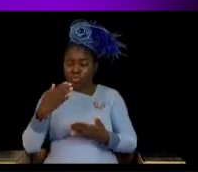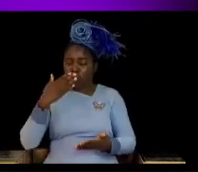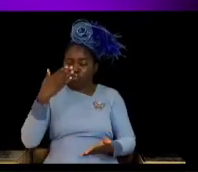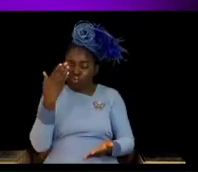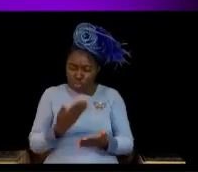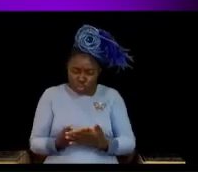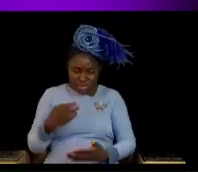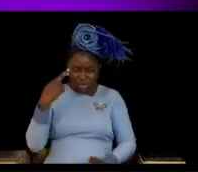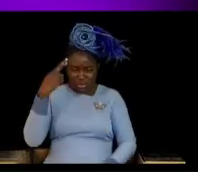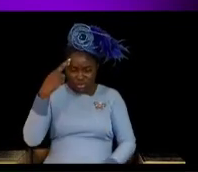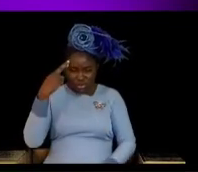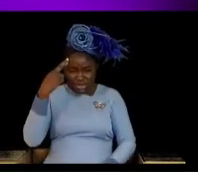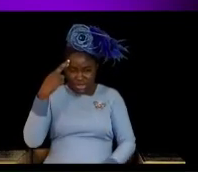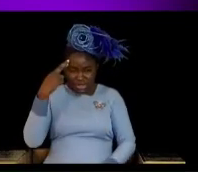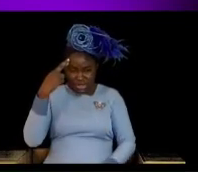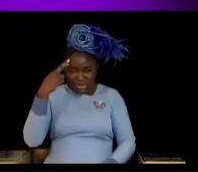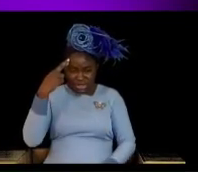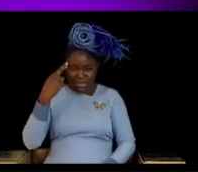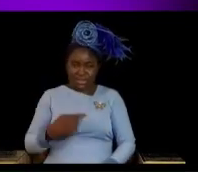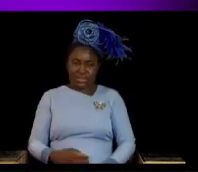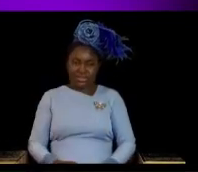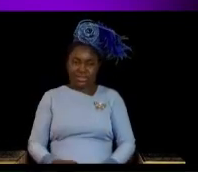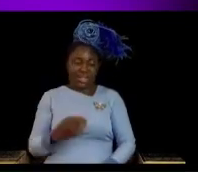reasoning faculty.